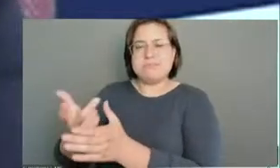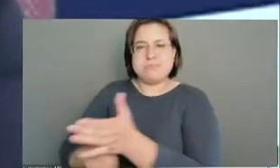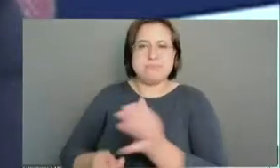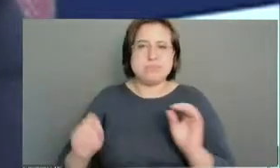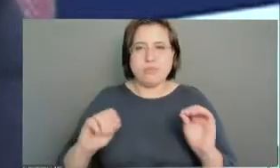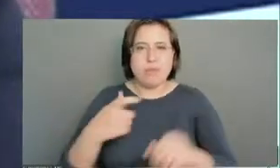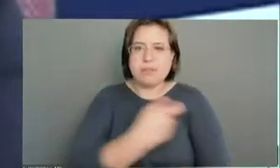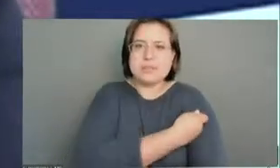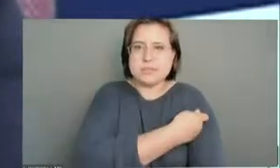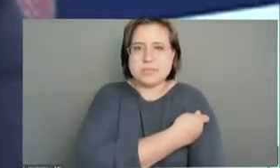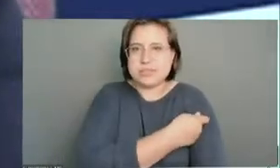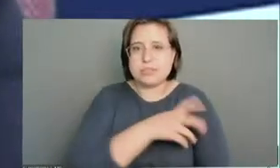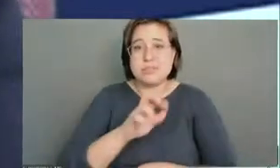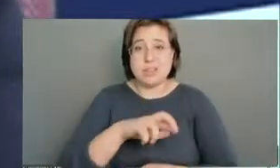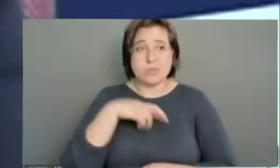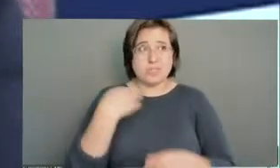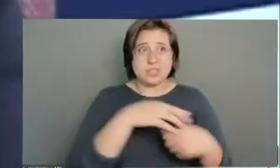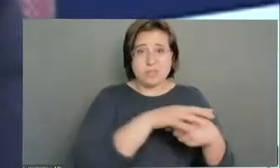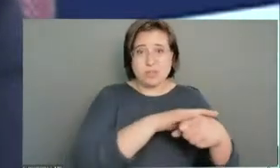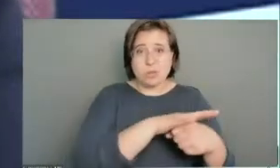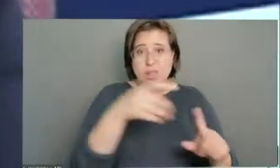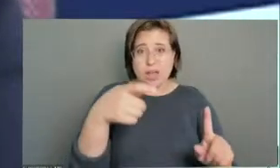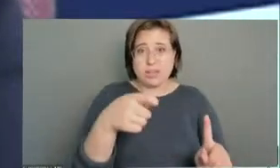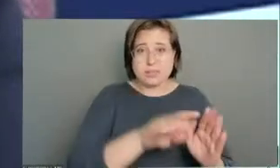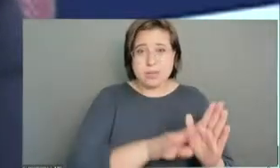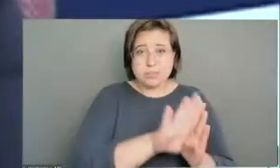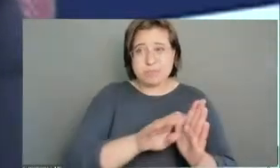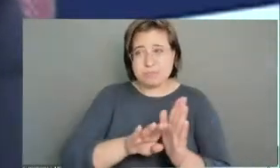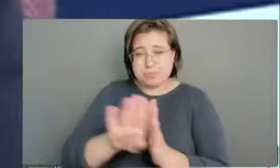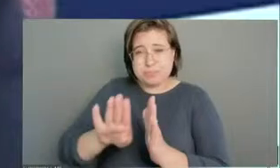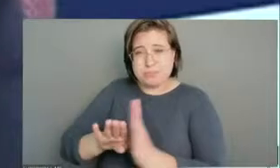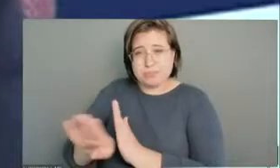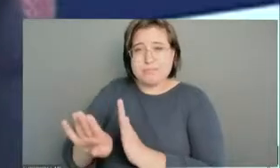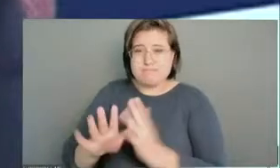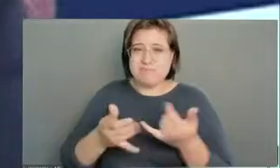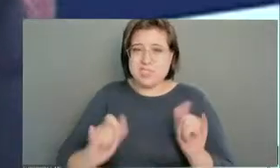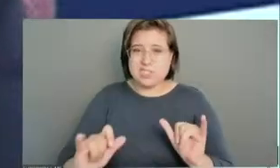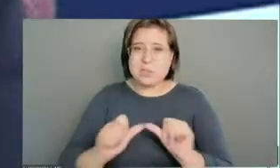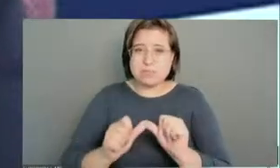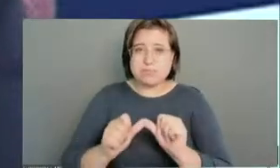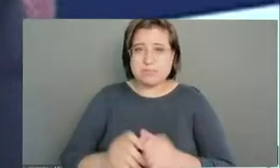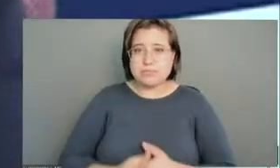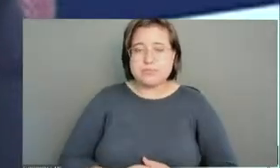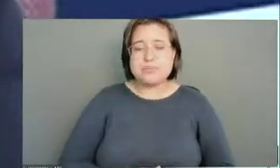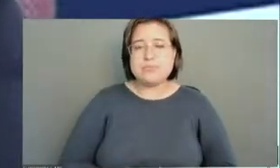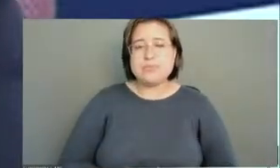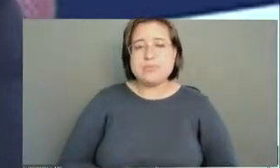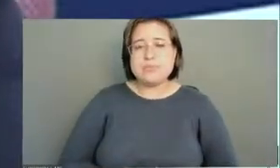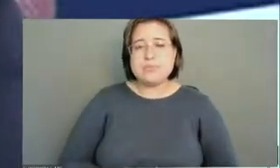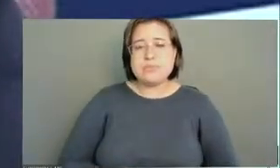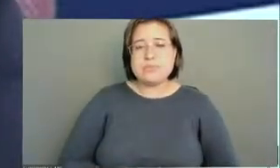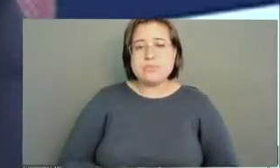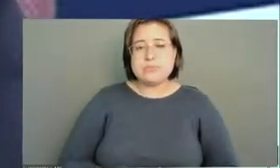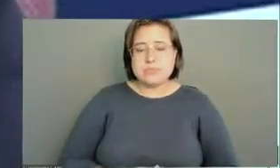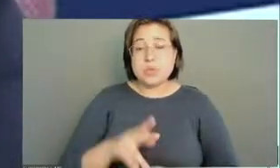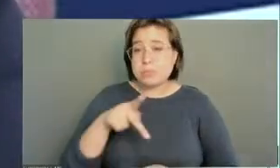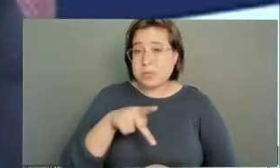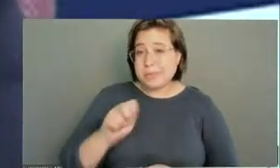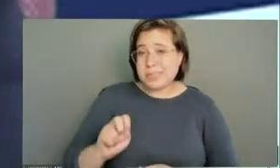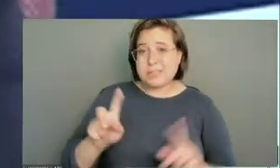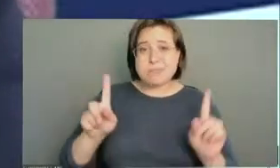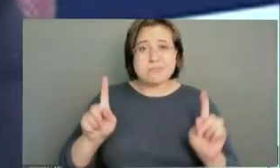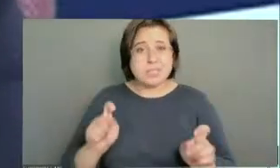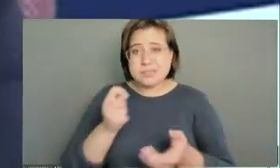of localized surges remain. So recommendations regarding equitable access to PPE testing and therapies are